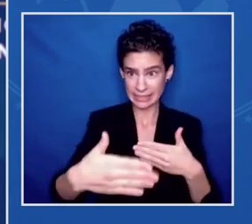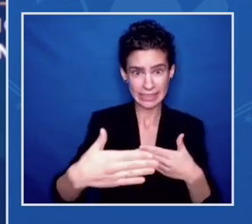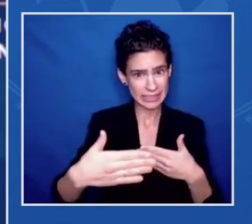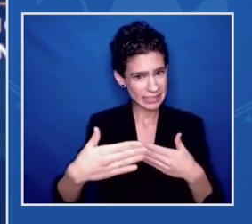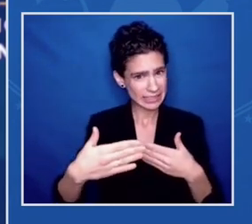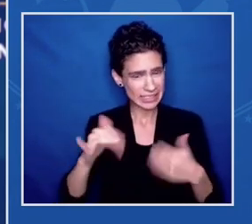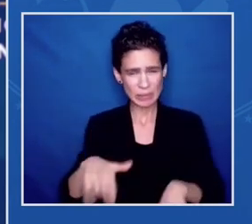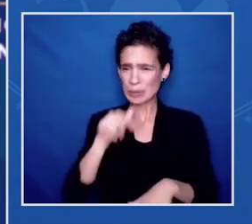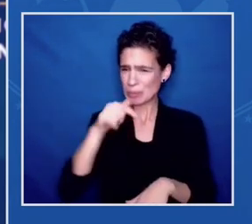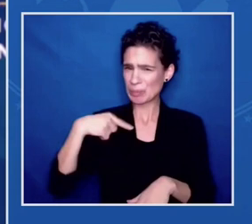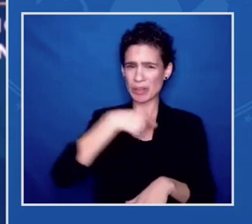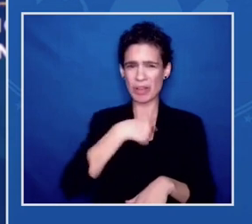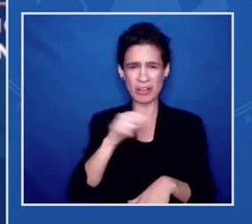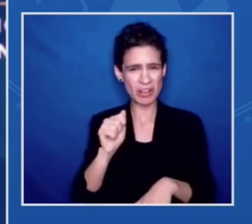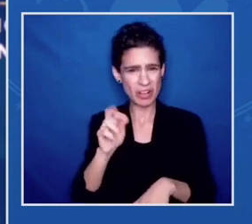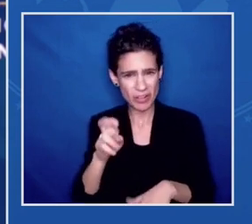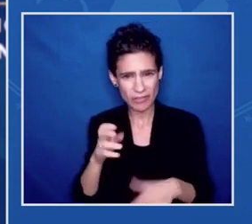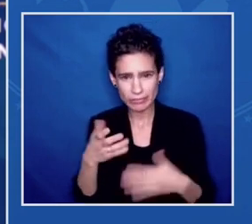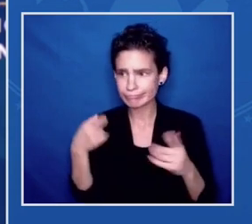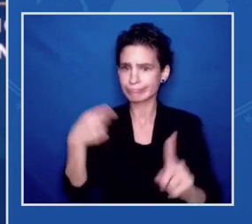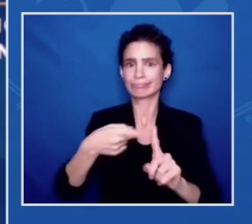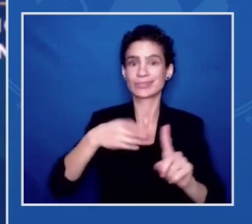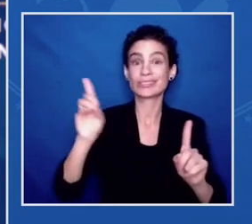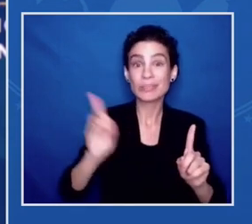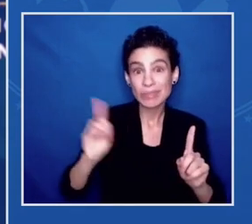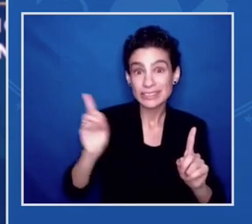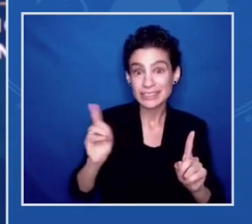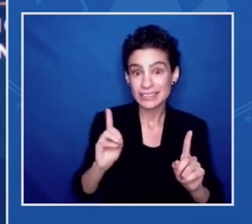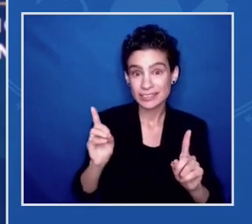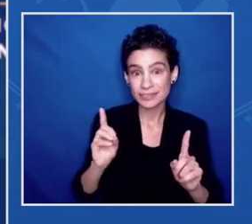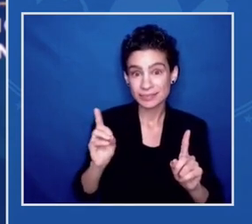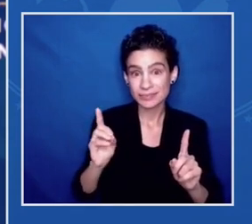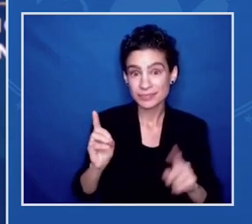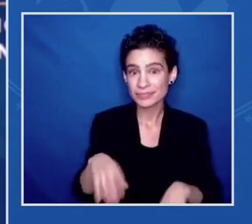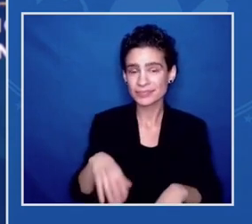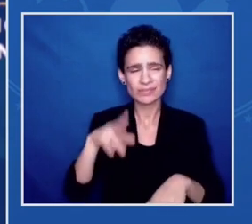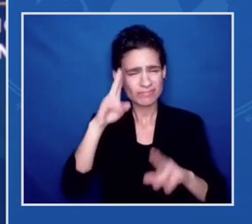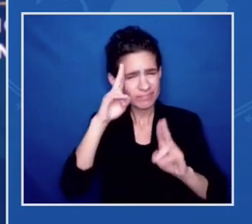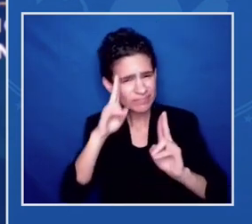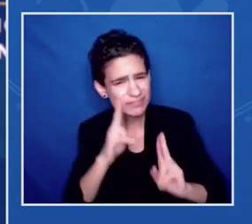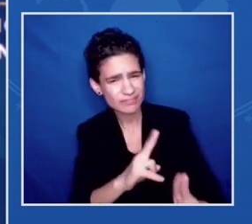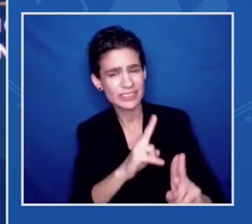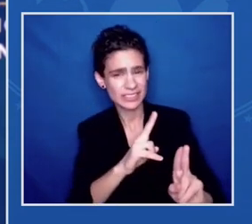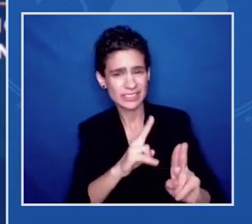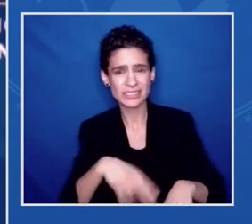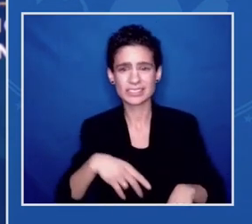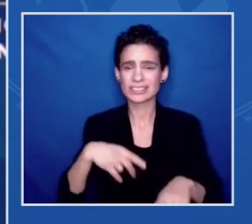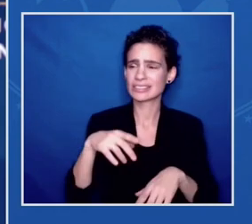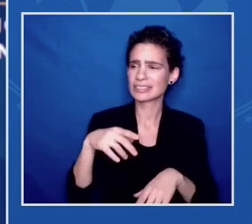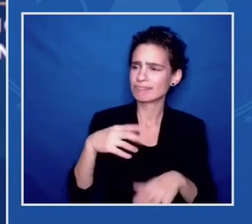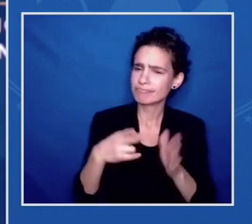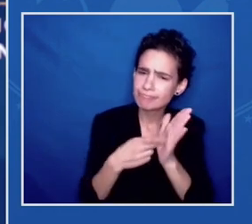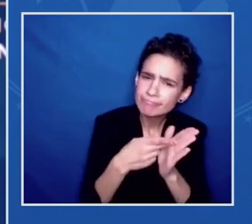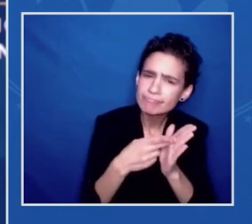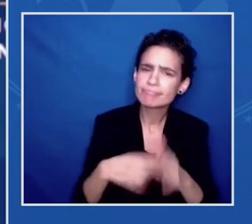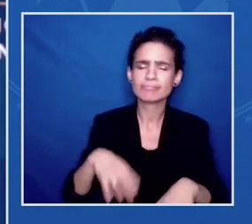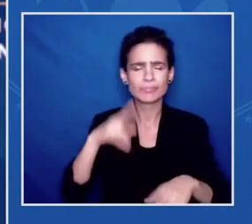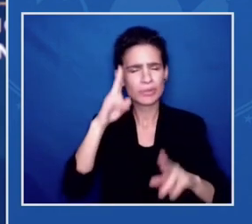too. That's who we are. It's the way of democracy, of